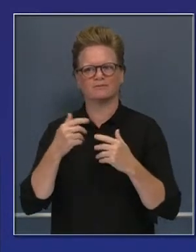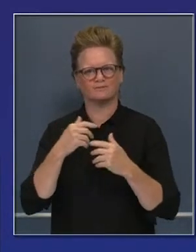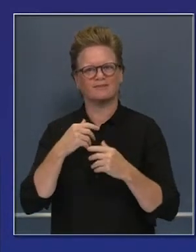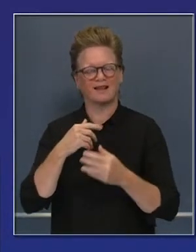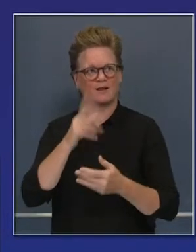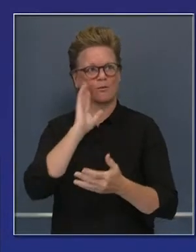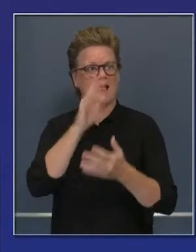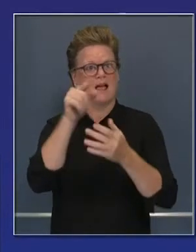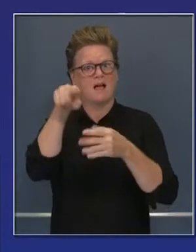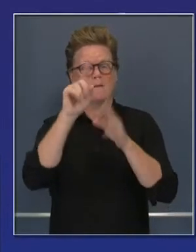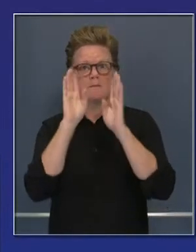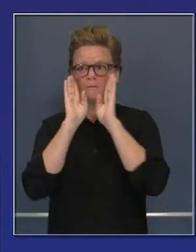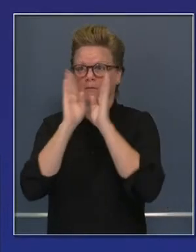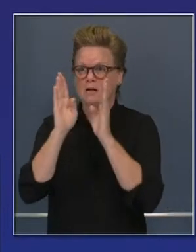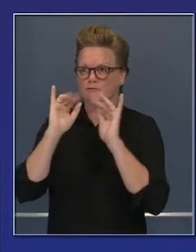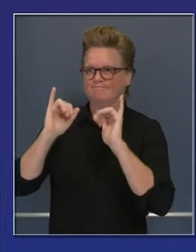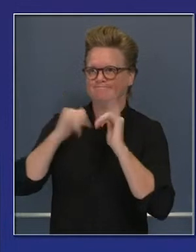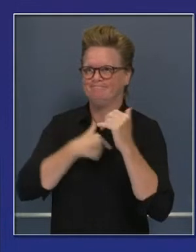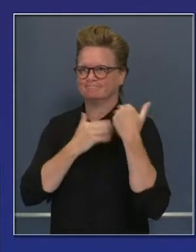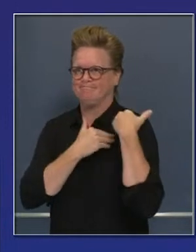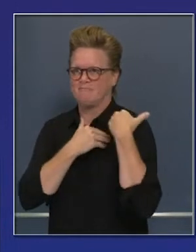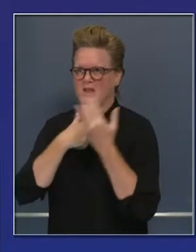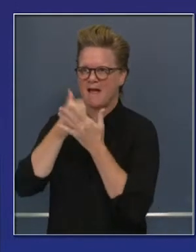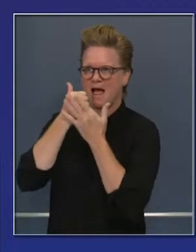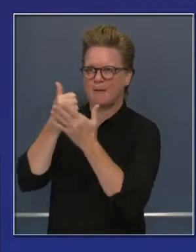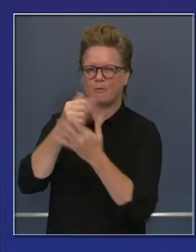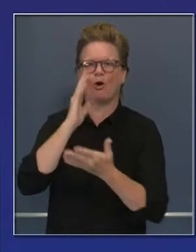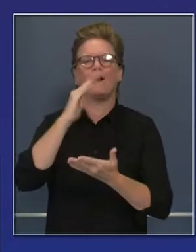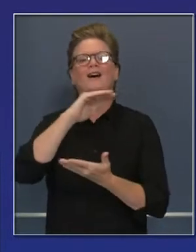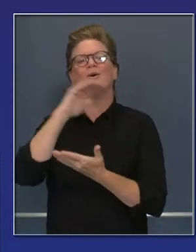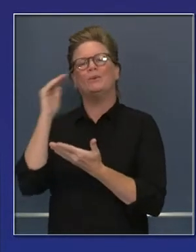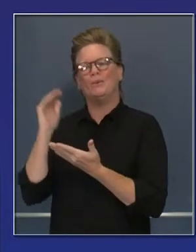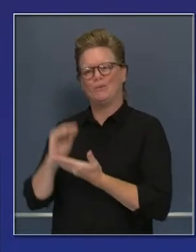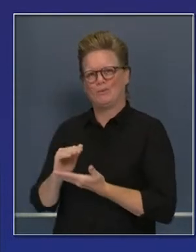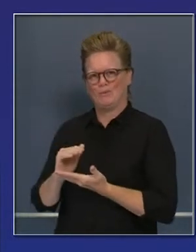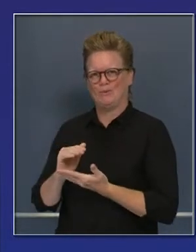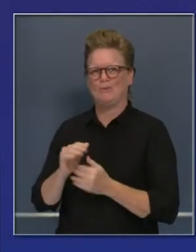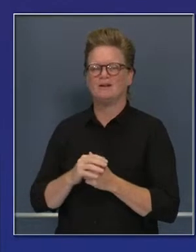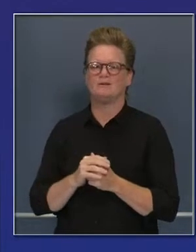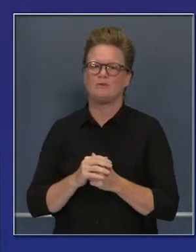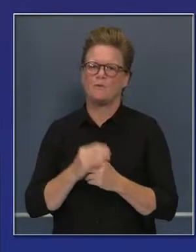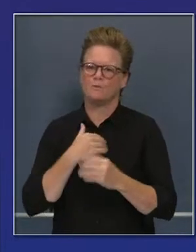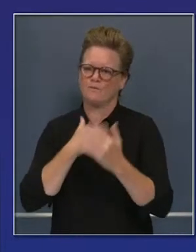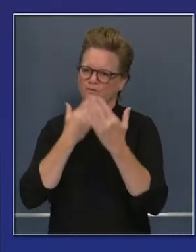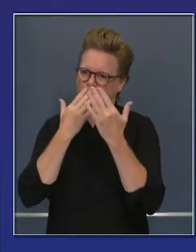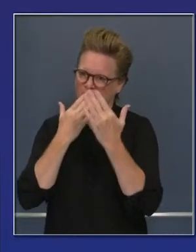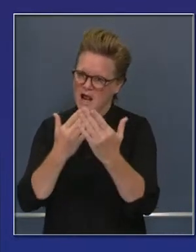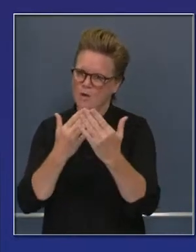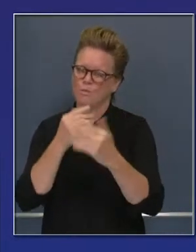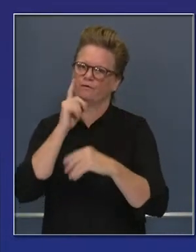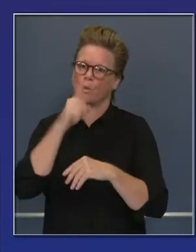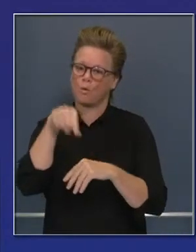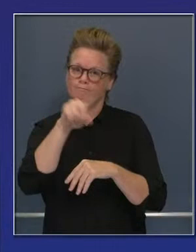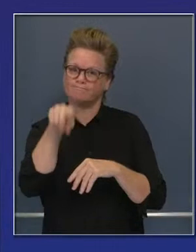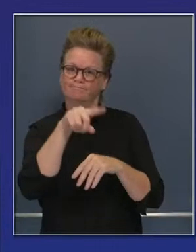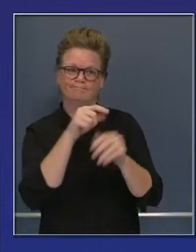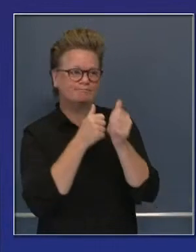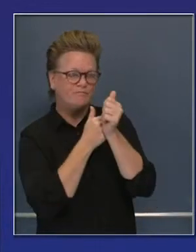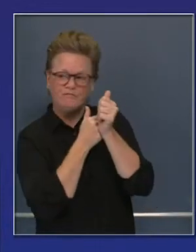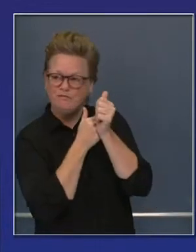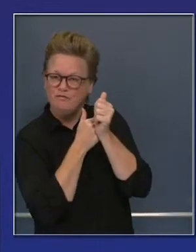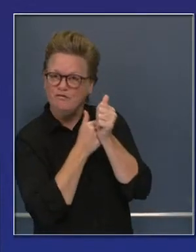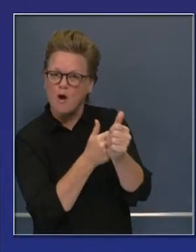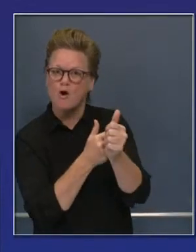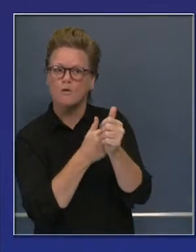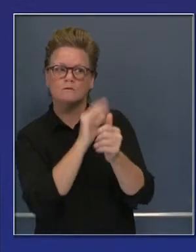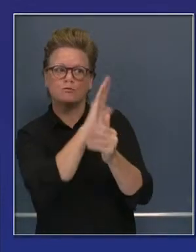difference. And I just want to thank everybody that participated over this weekend in their active engagement, from the ports to the work that